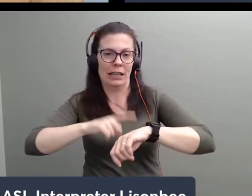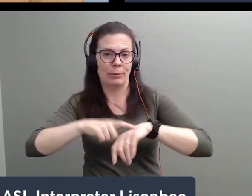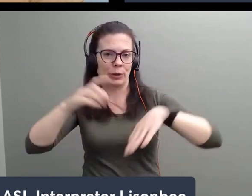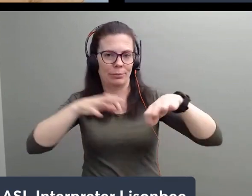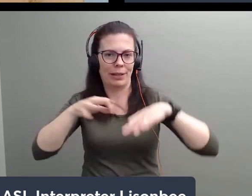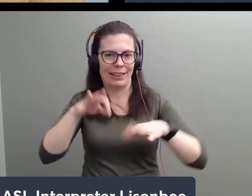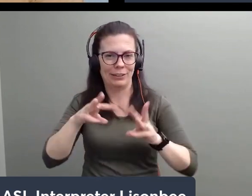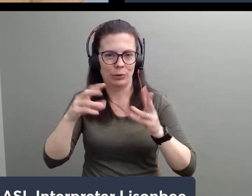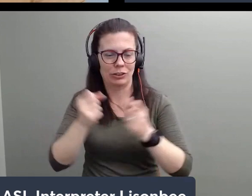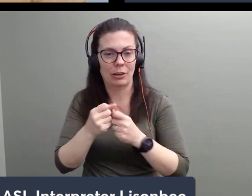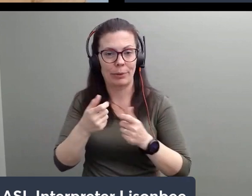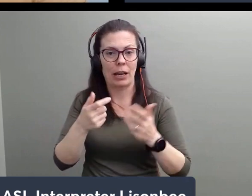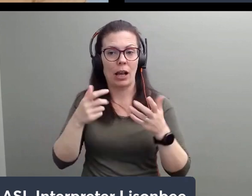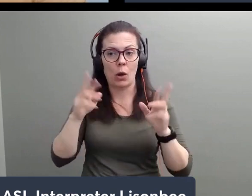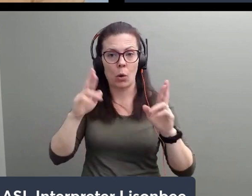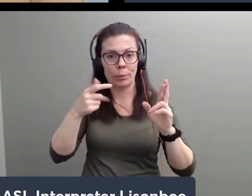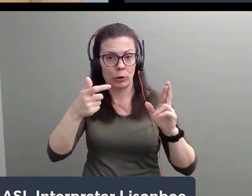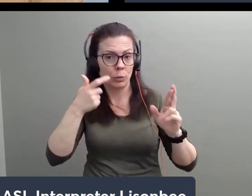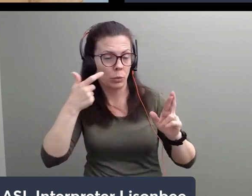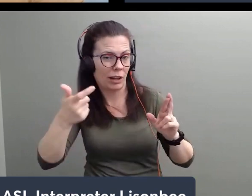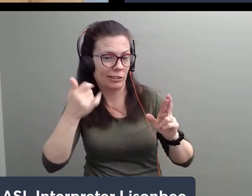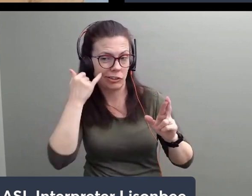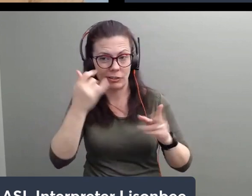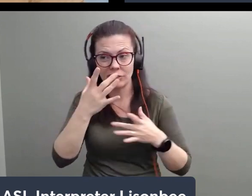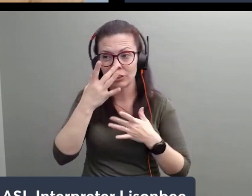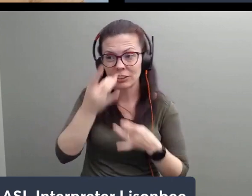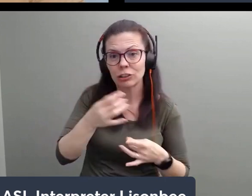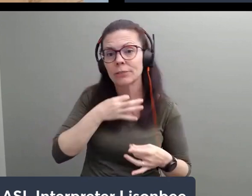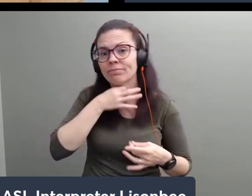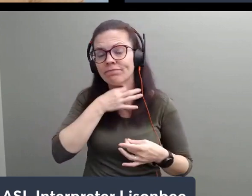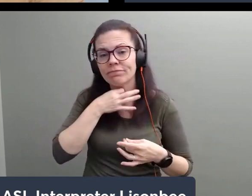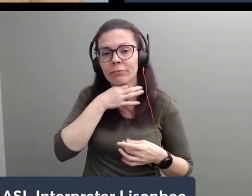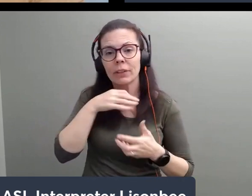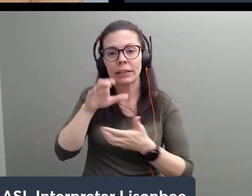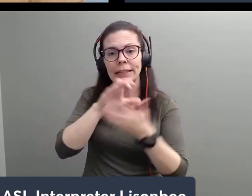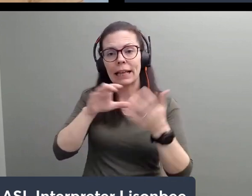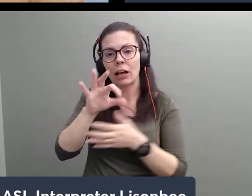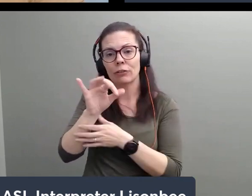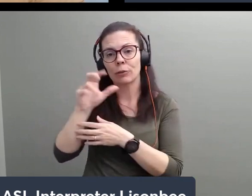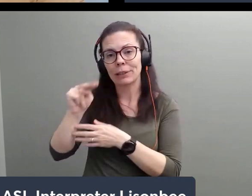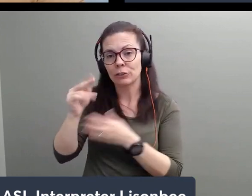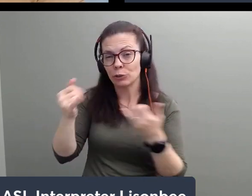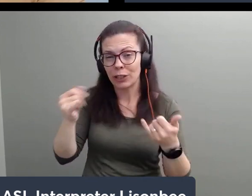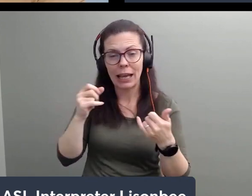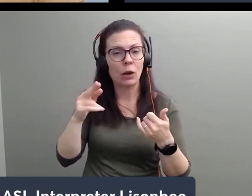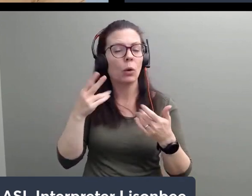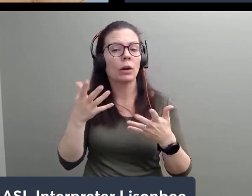everyone watching, whether you're interested in CloudFormation today or you want to get into it more in the future,